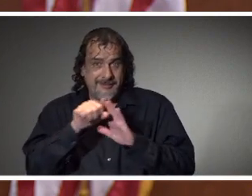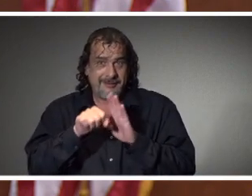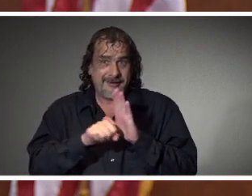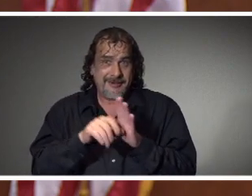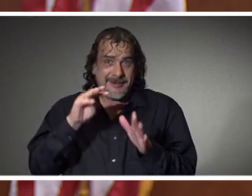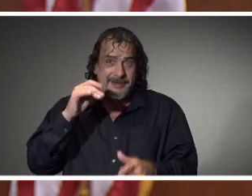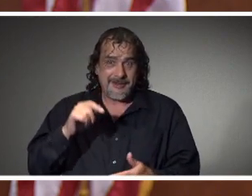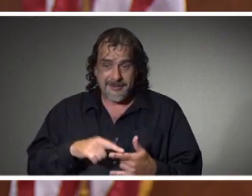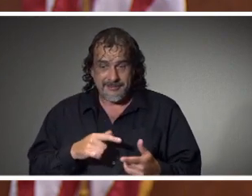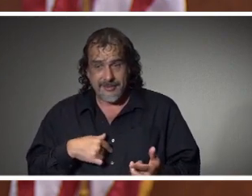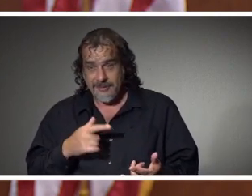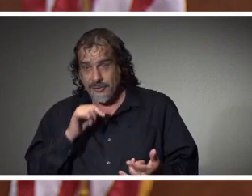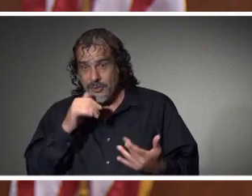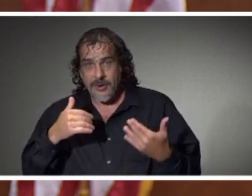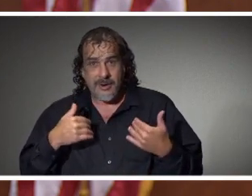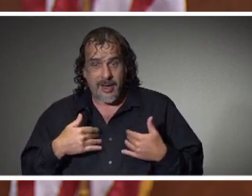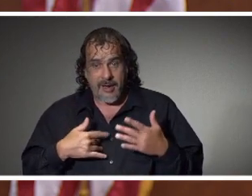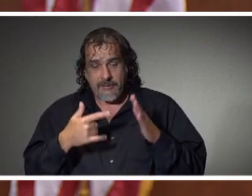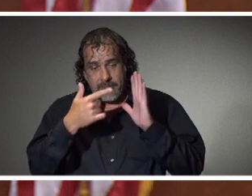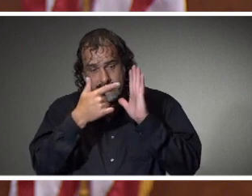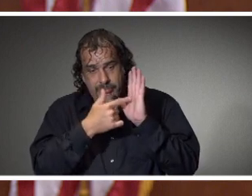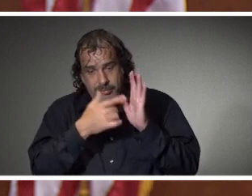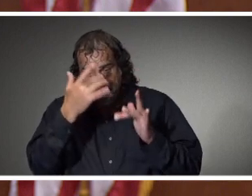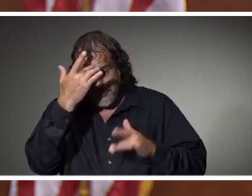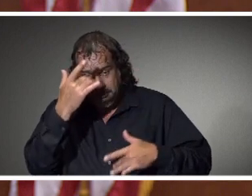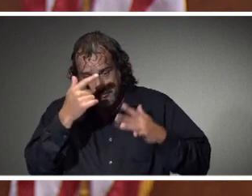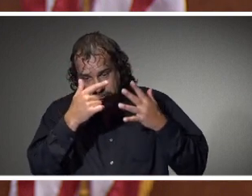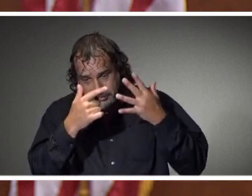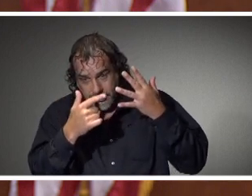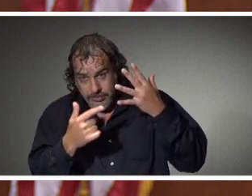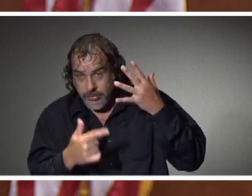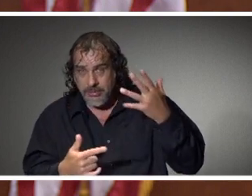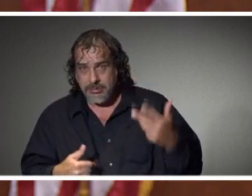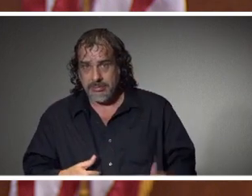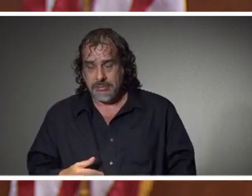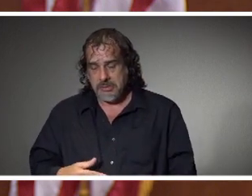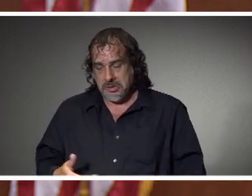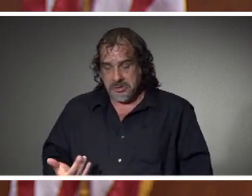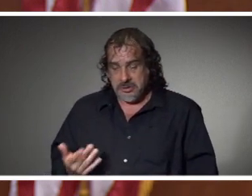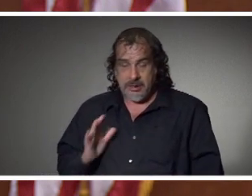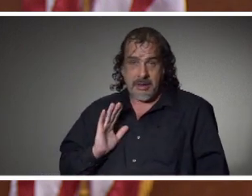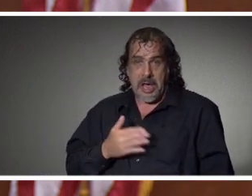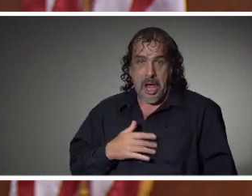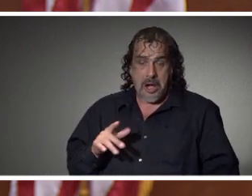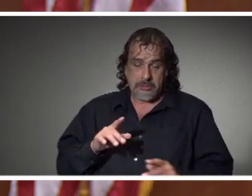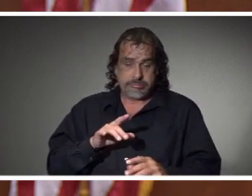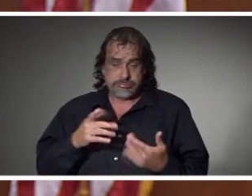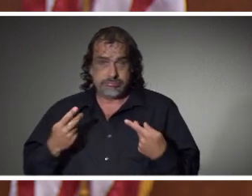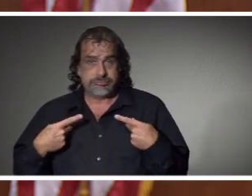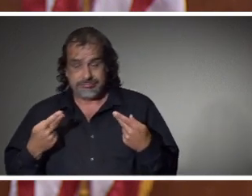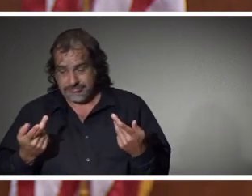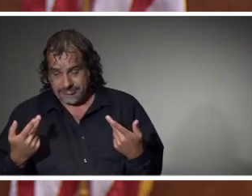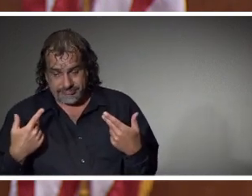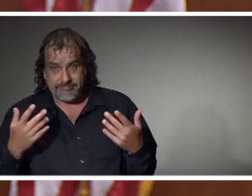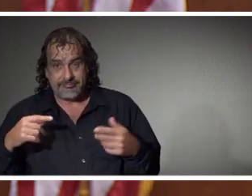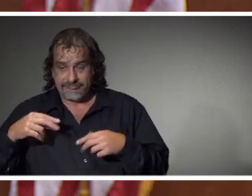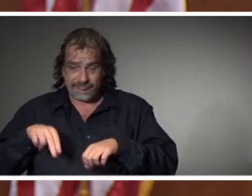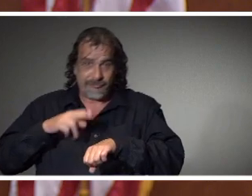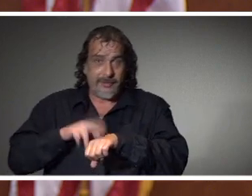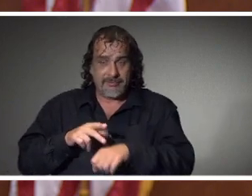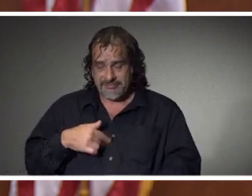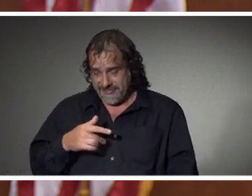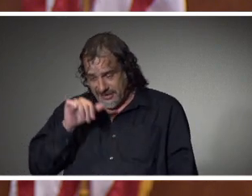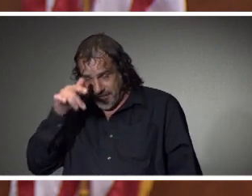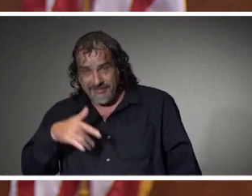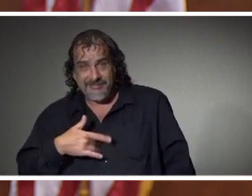have lots and lots of symptoms, we just kind of, our DNA is kind of such that, well, if I don't feel bad, why am I going to go